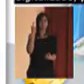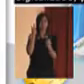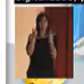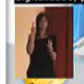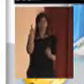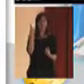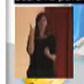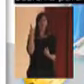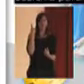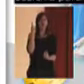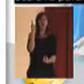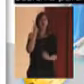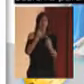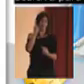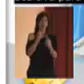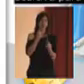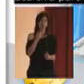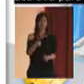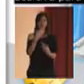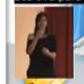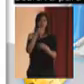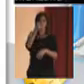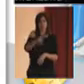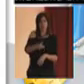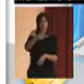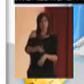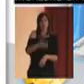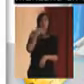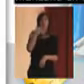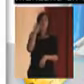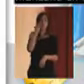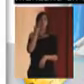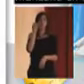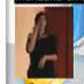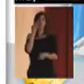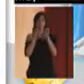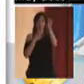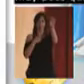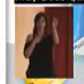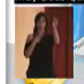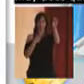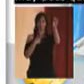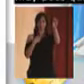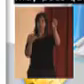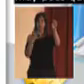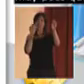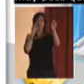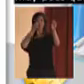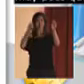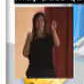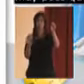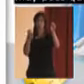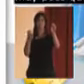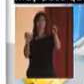information, important information in many cases. An apple on the computer screen has very little to do with a real apple in our